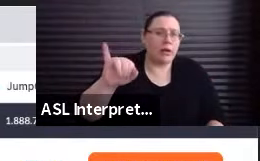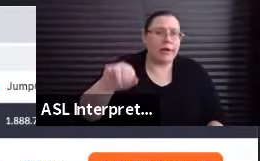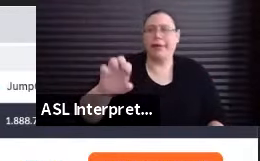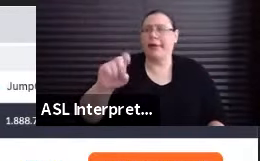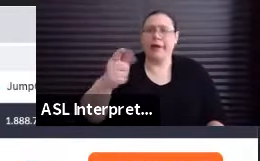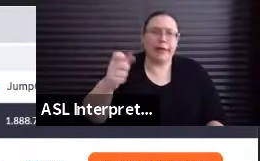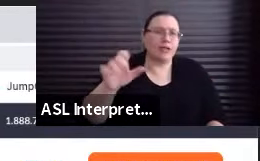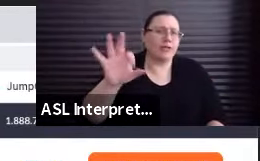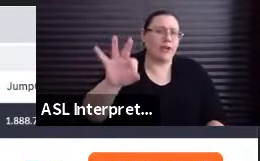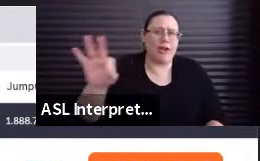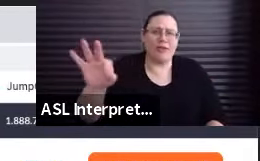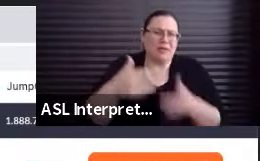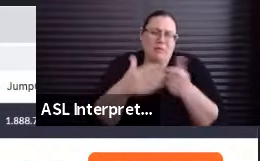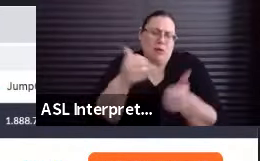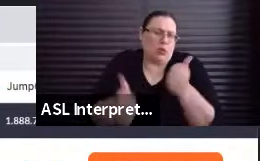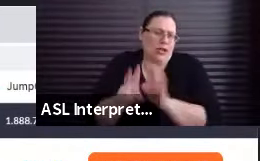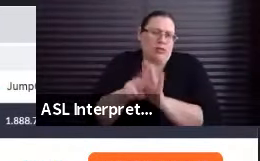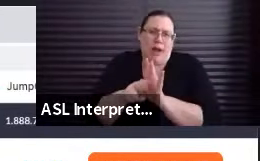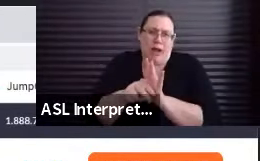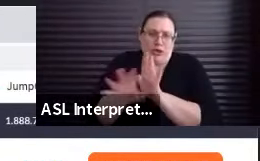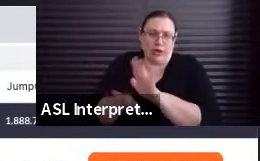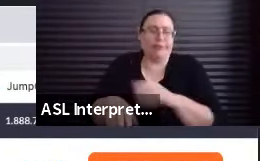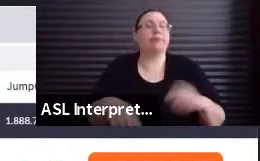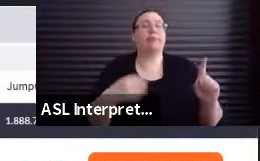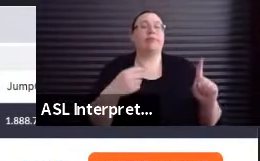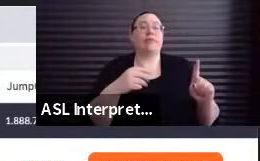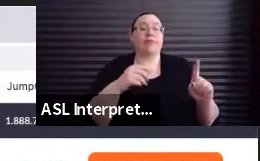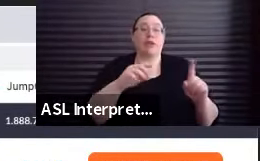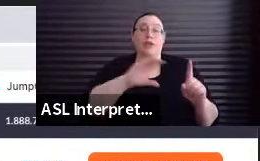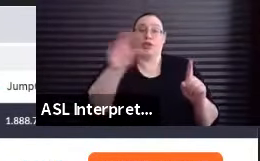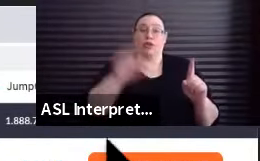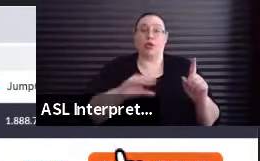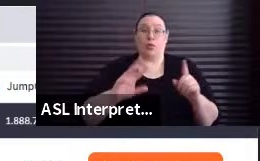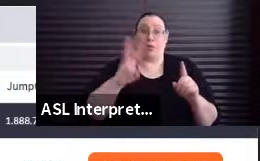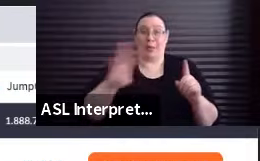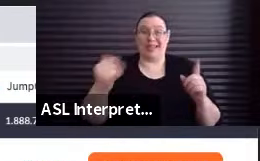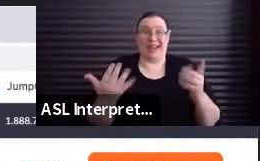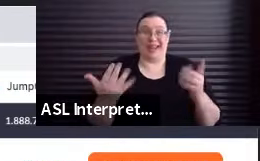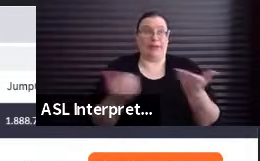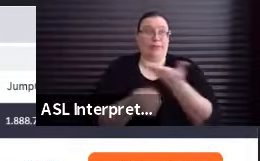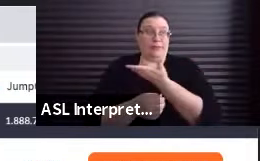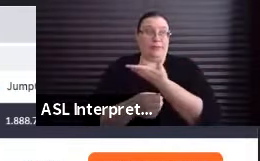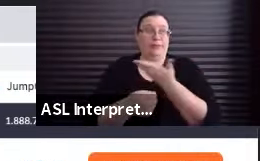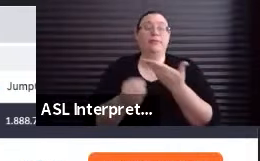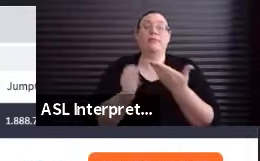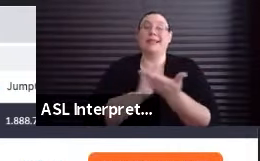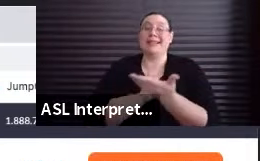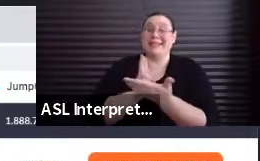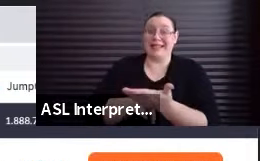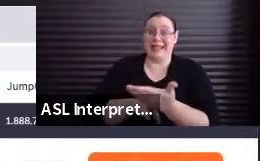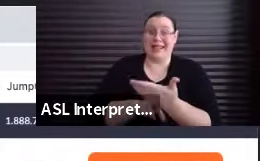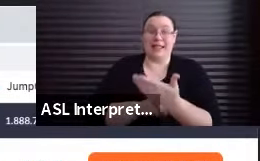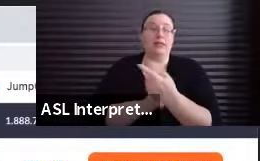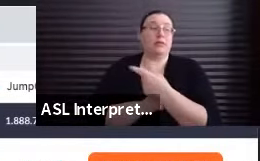it. So I'm on the Zoom website now, and I'm going to sign in